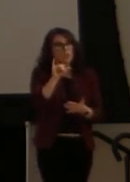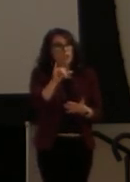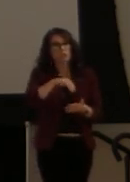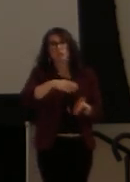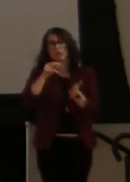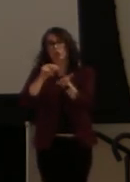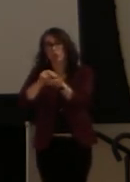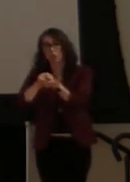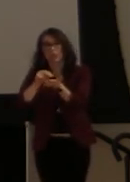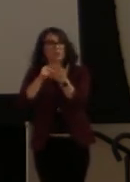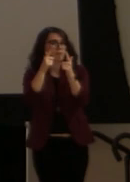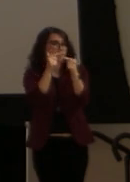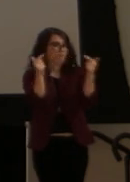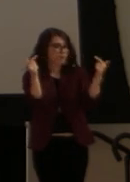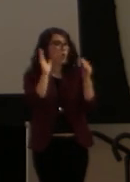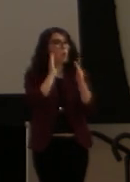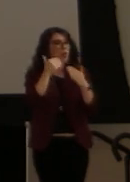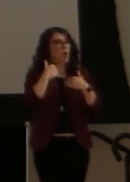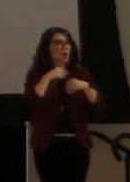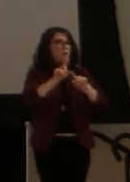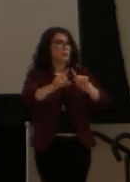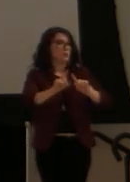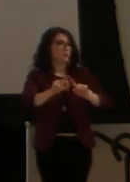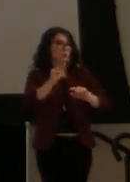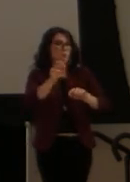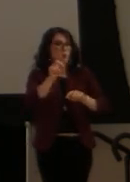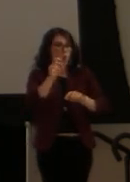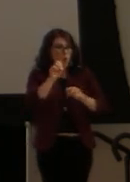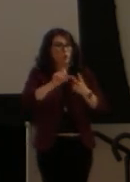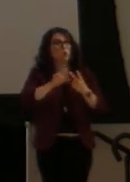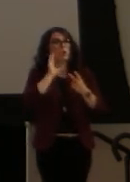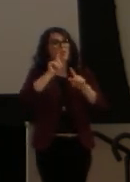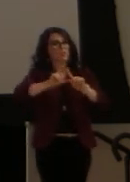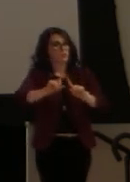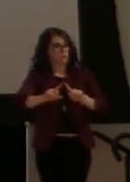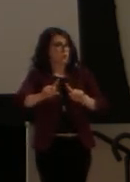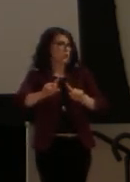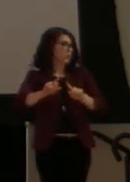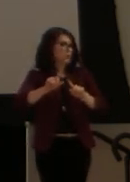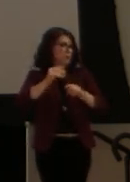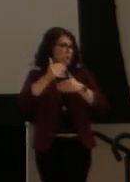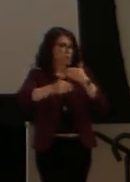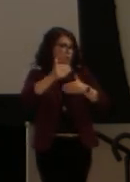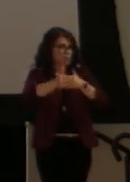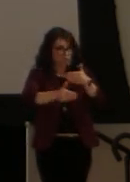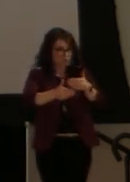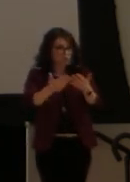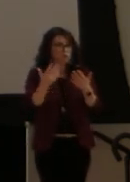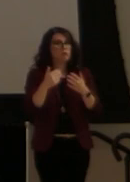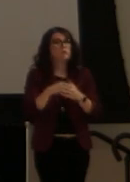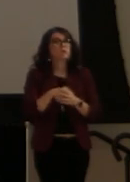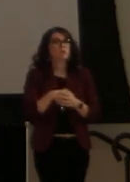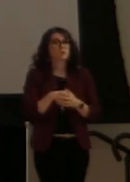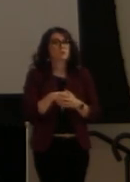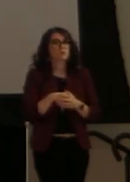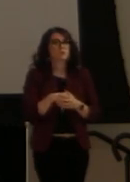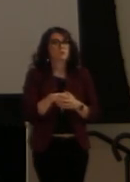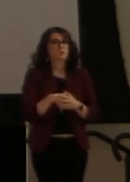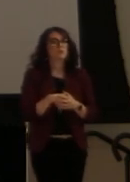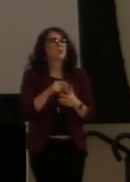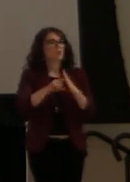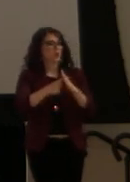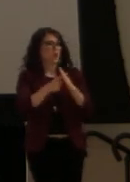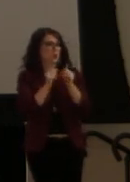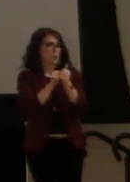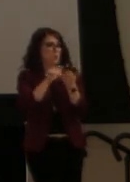a multimodal and a multi-step approach, starting with longitudinal experiences during medical school. Not